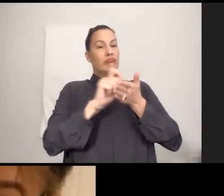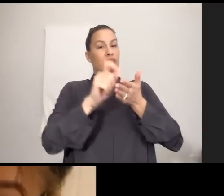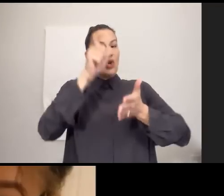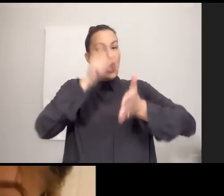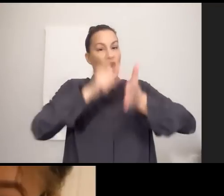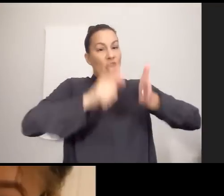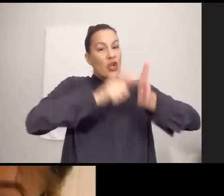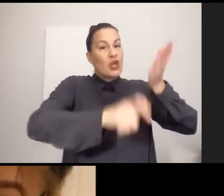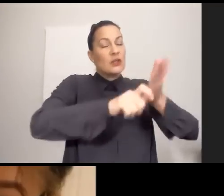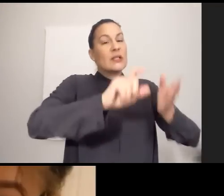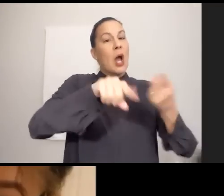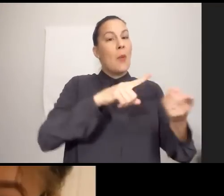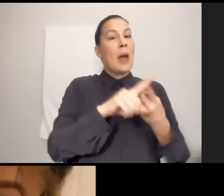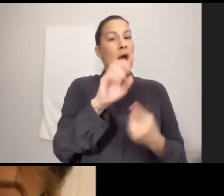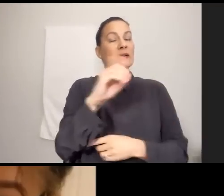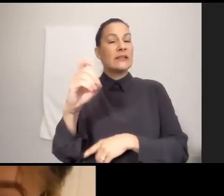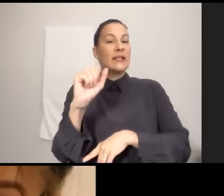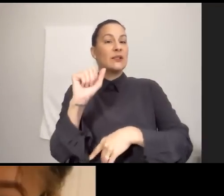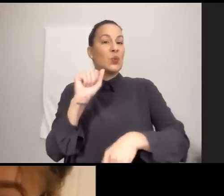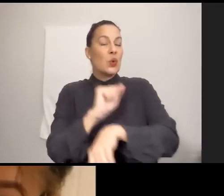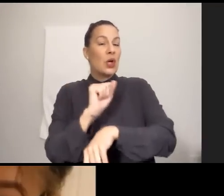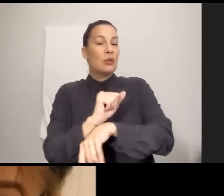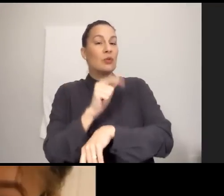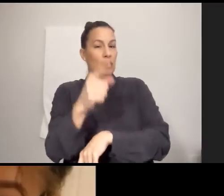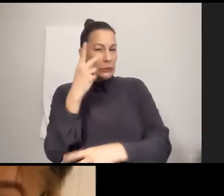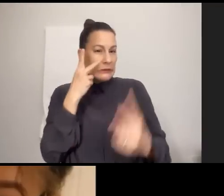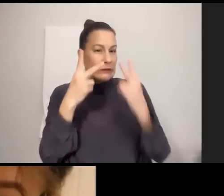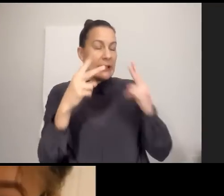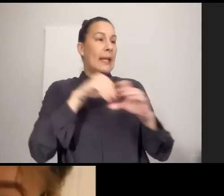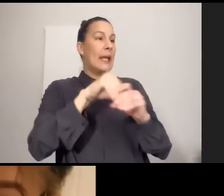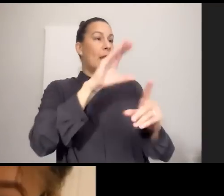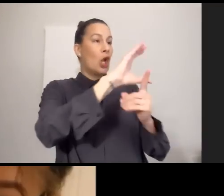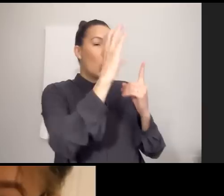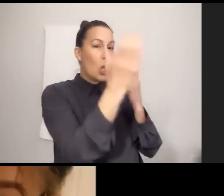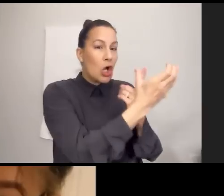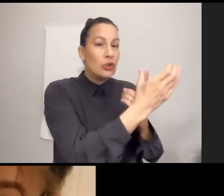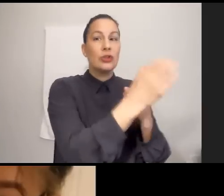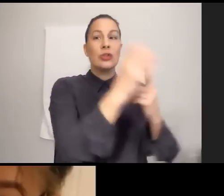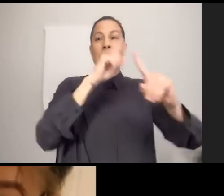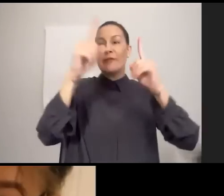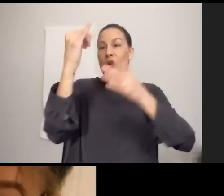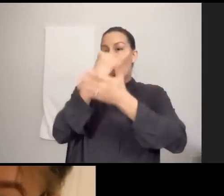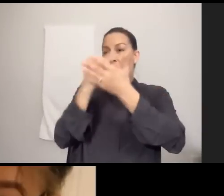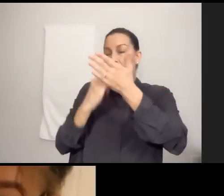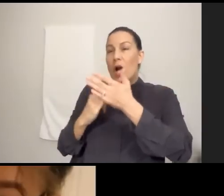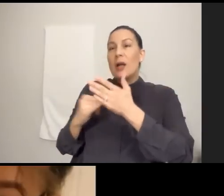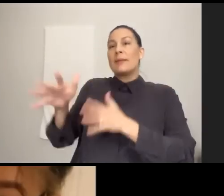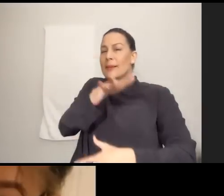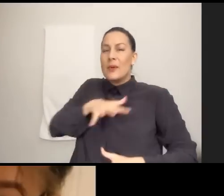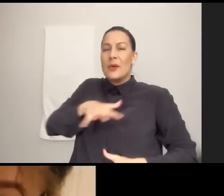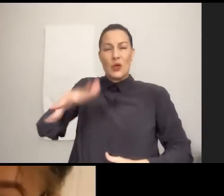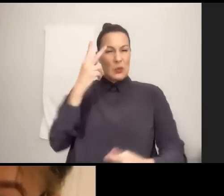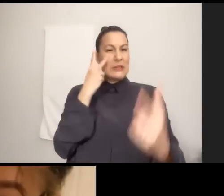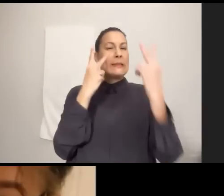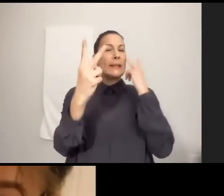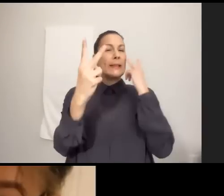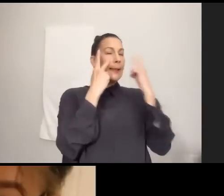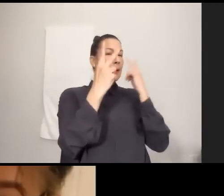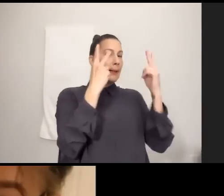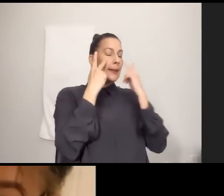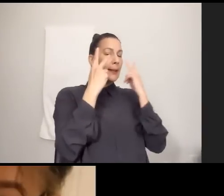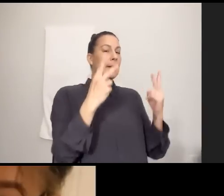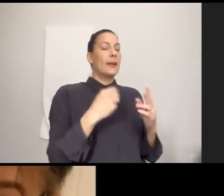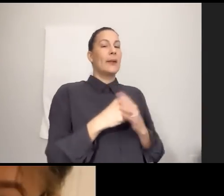spilled into art and cultural spaces, demanding to be seen, heard, and finding support. This has us shocked in the